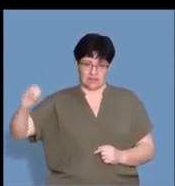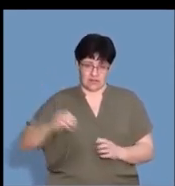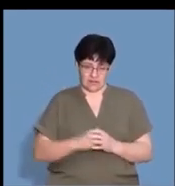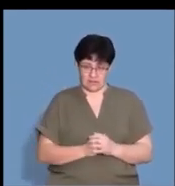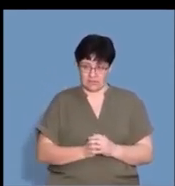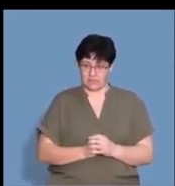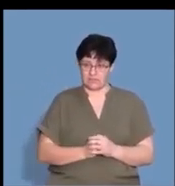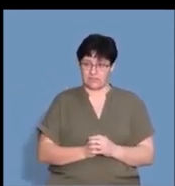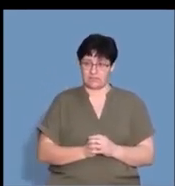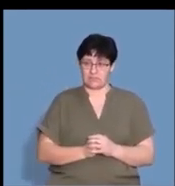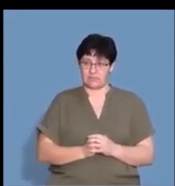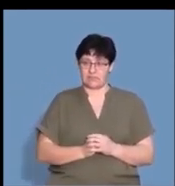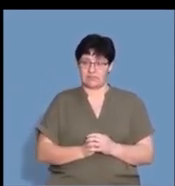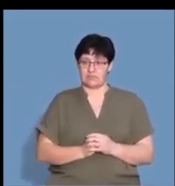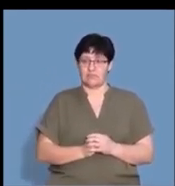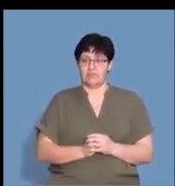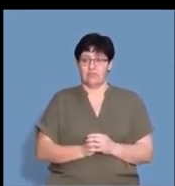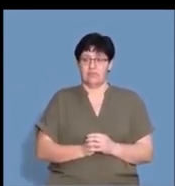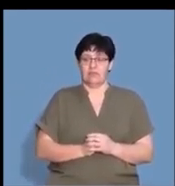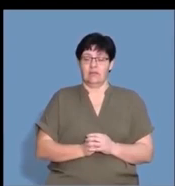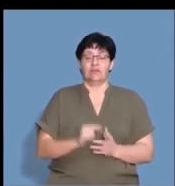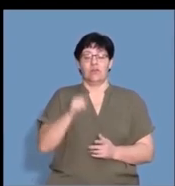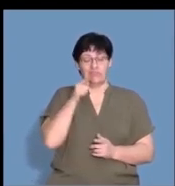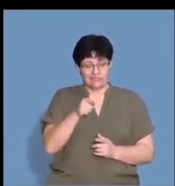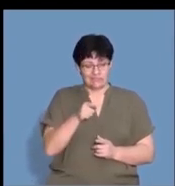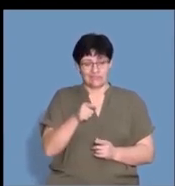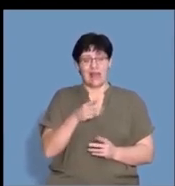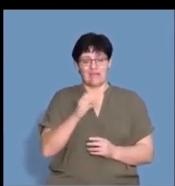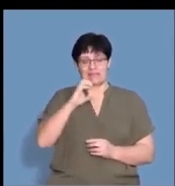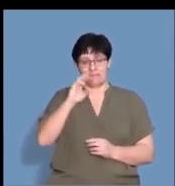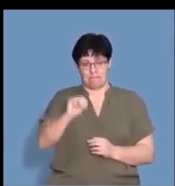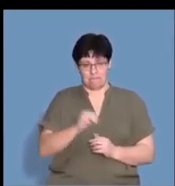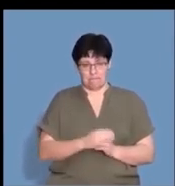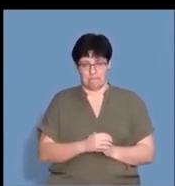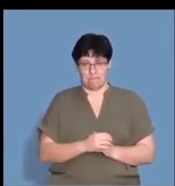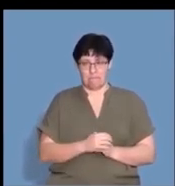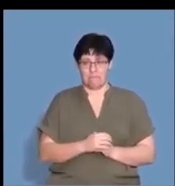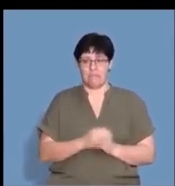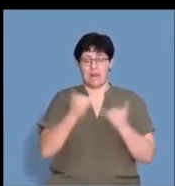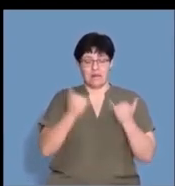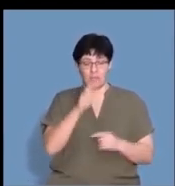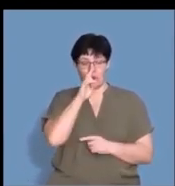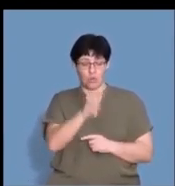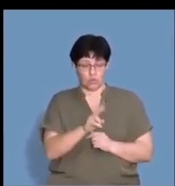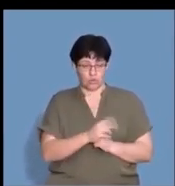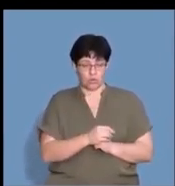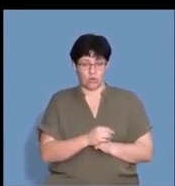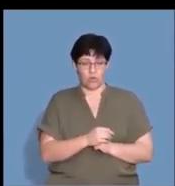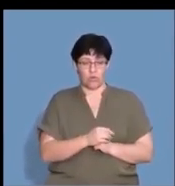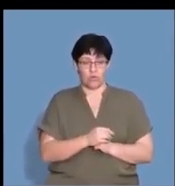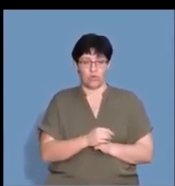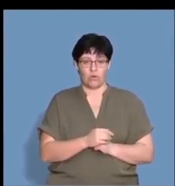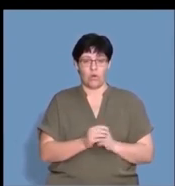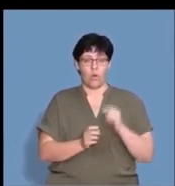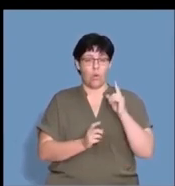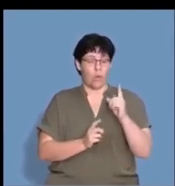Seven zeros. Just want to check that I've got 7 zeros. So that, and that is now centimeters. And now I'm looking for 1 is